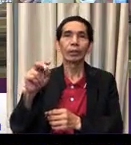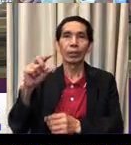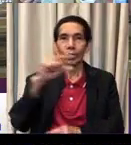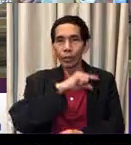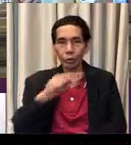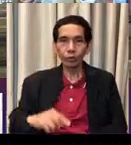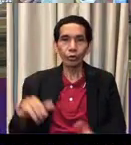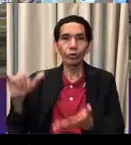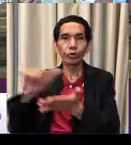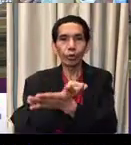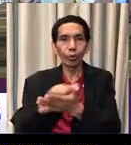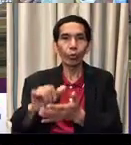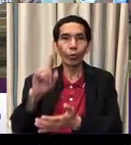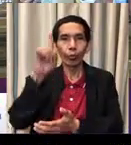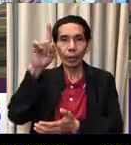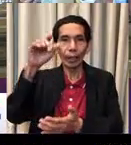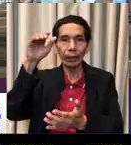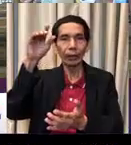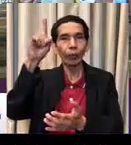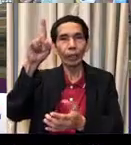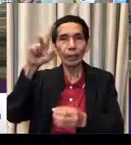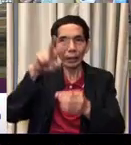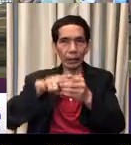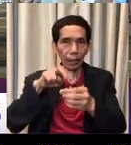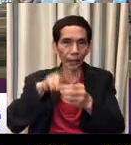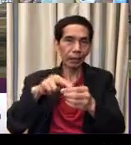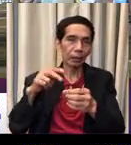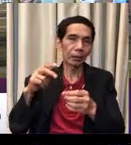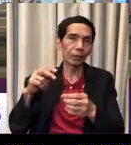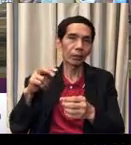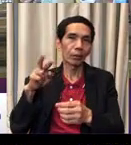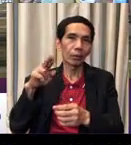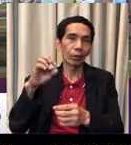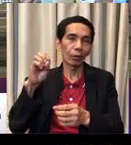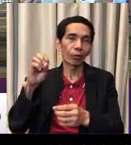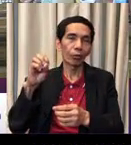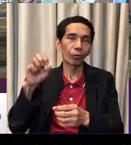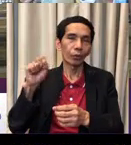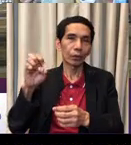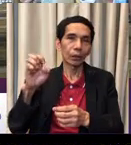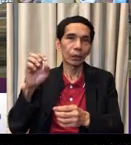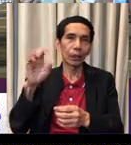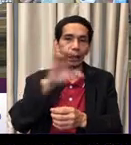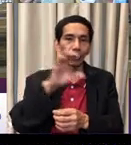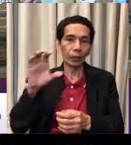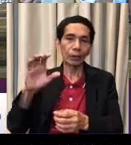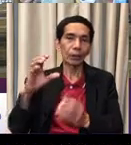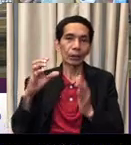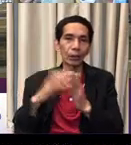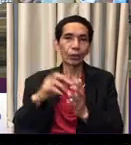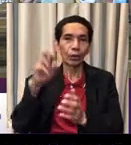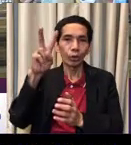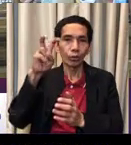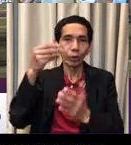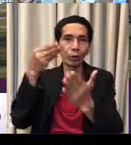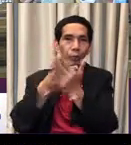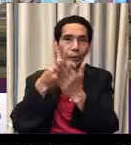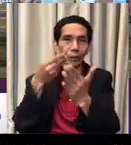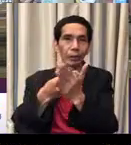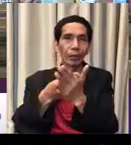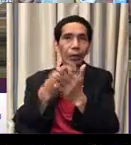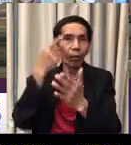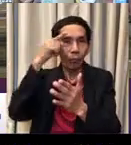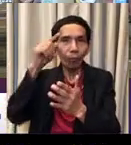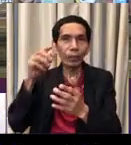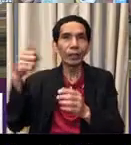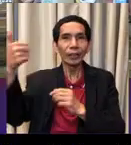York, $100 for Vertical Housing Project. Rose Ann Galuan ng Caloocan City, 200 pesos for